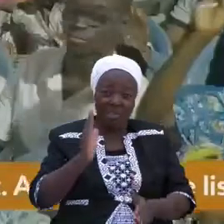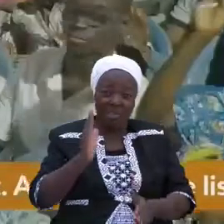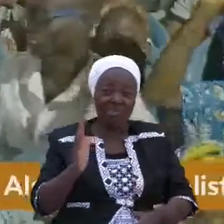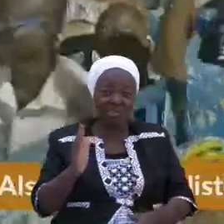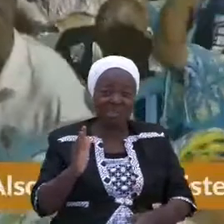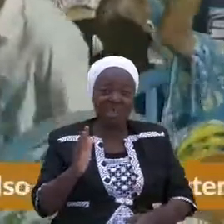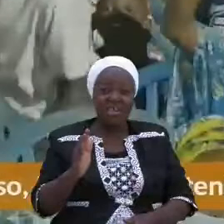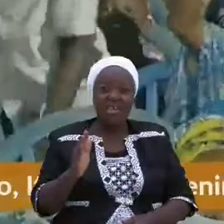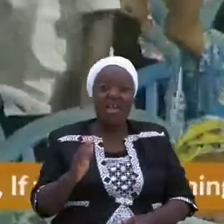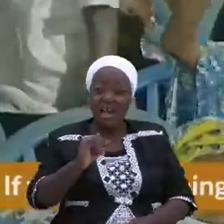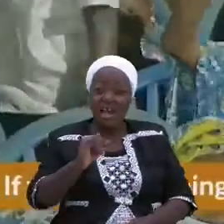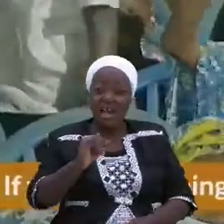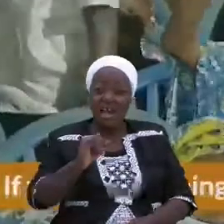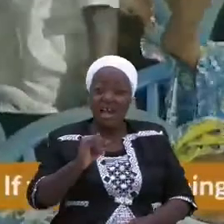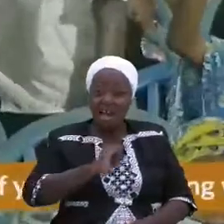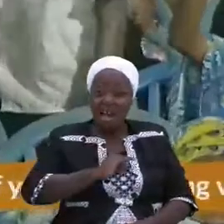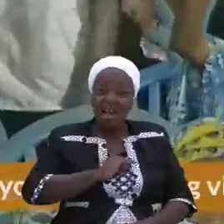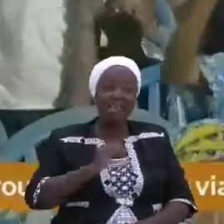testimony